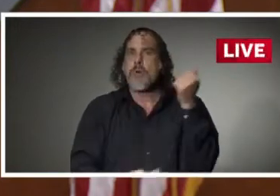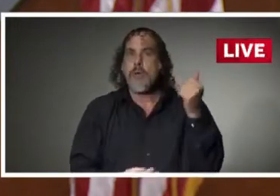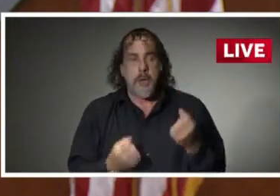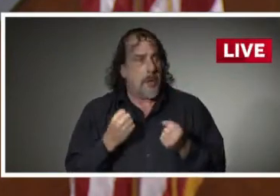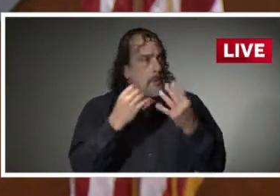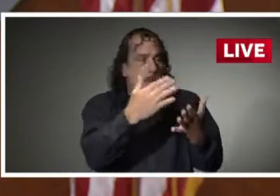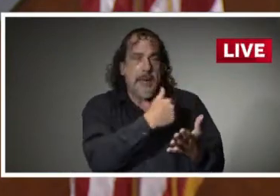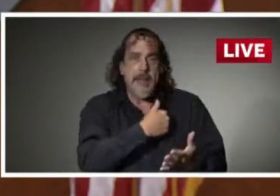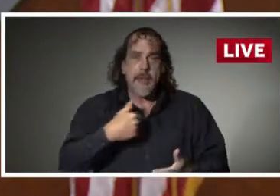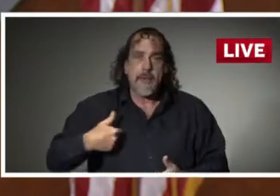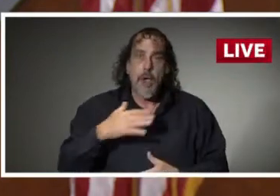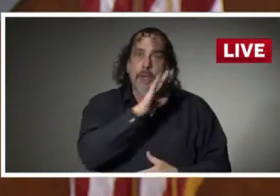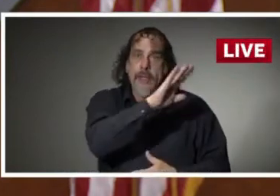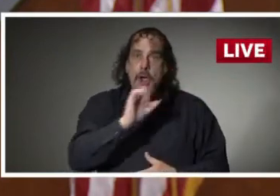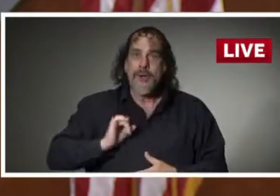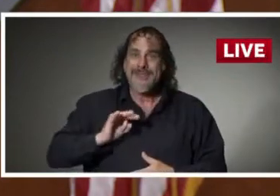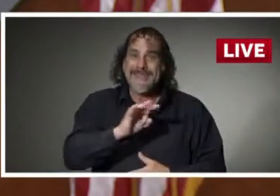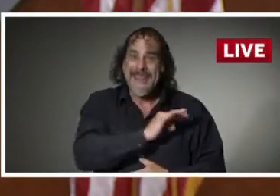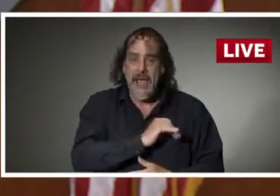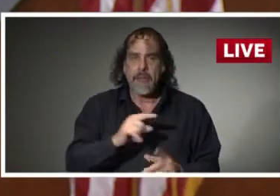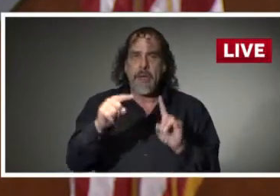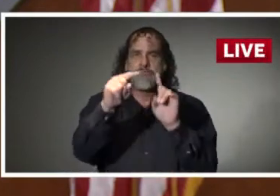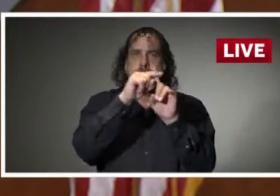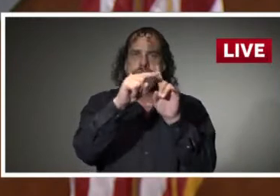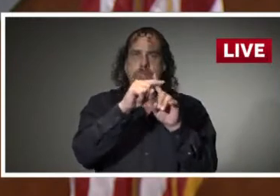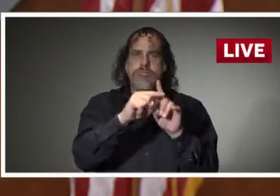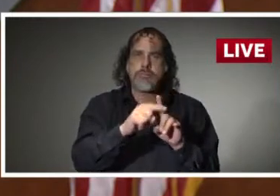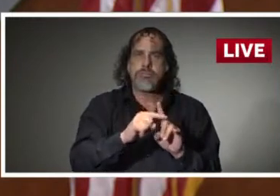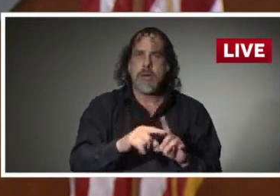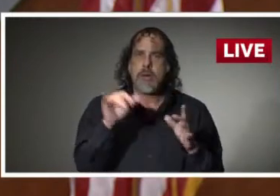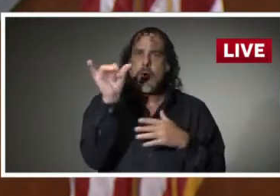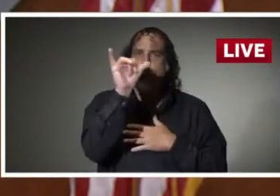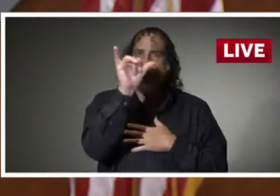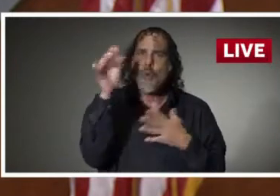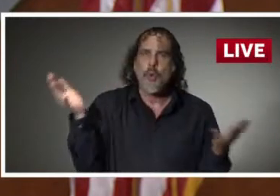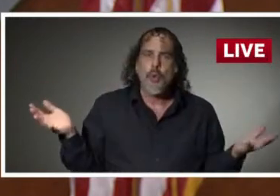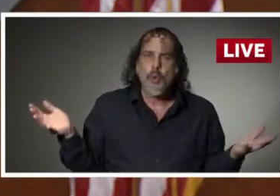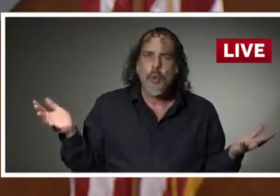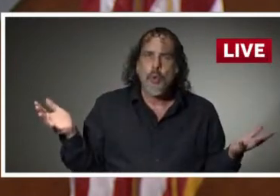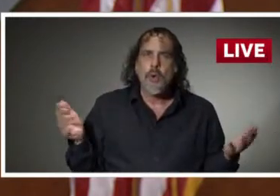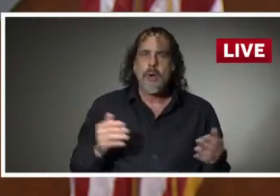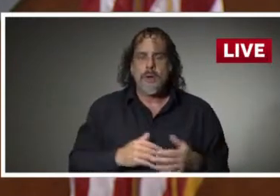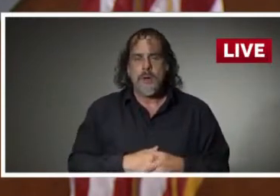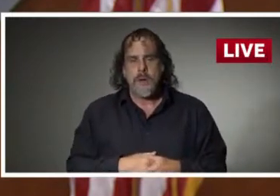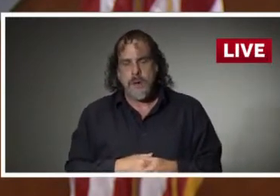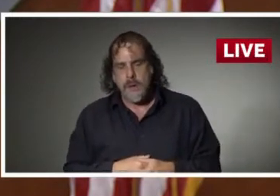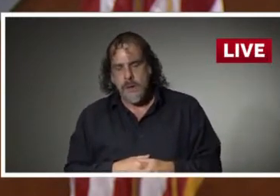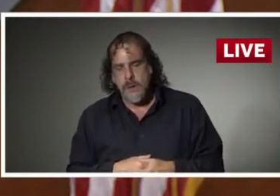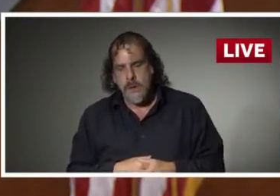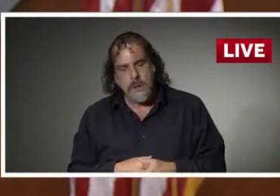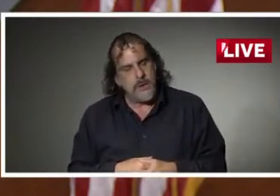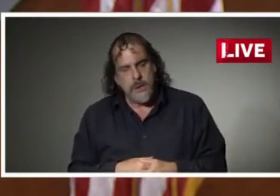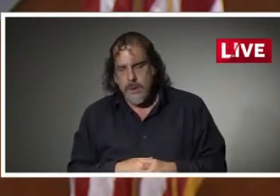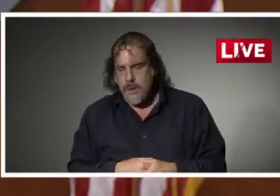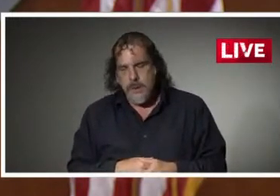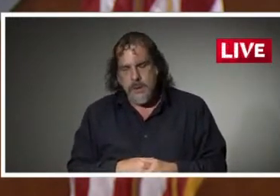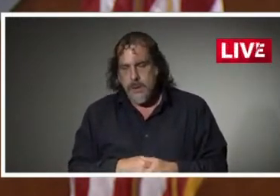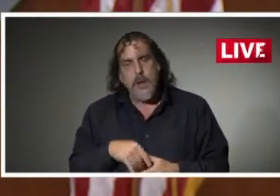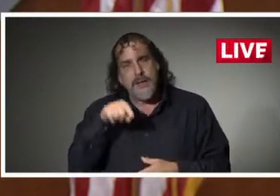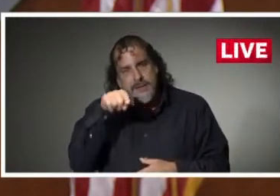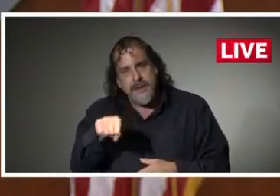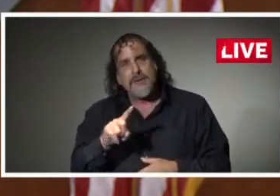and many of their staff members also being diagnosed. It's a real